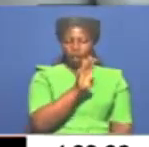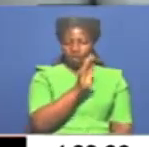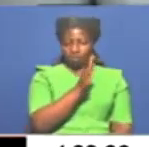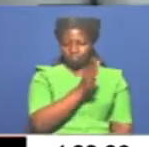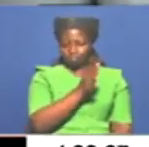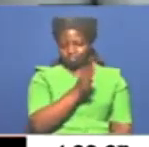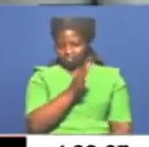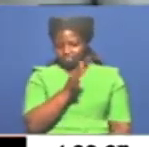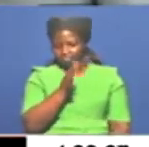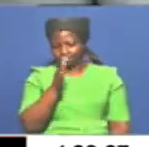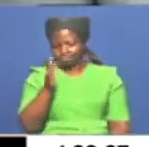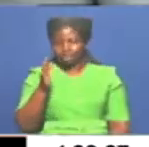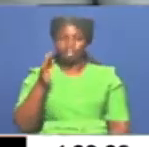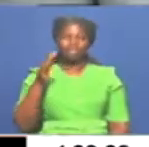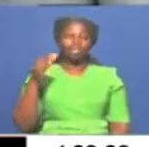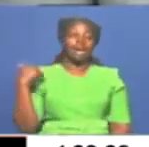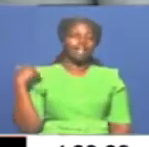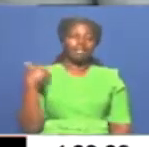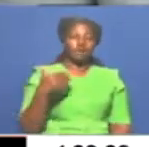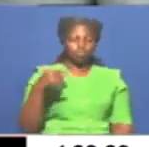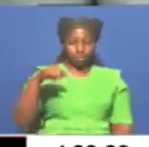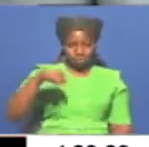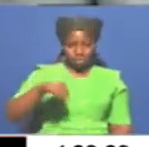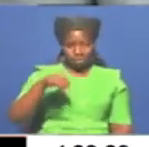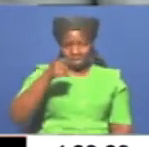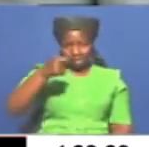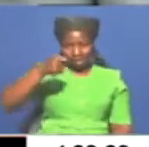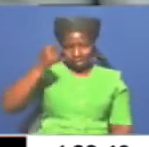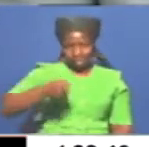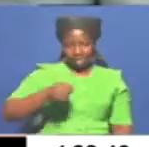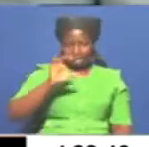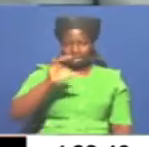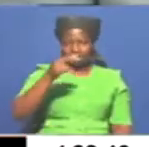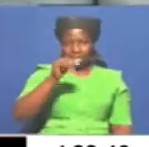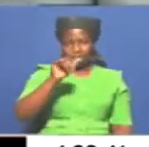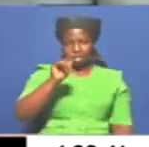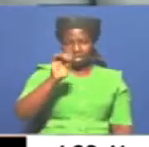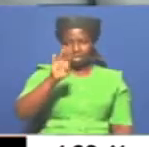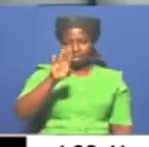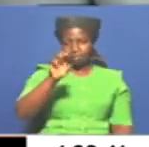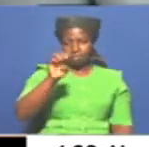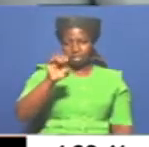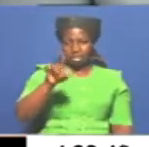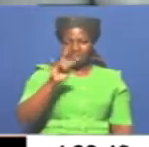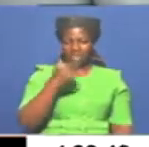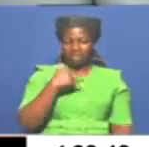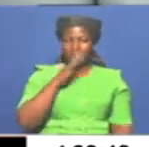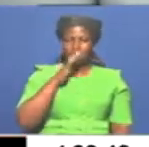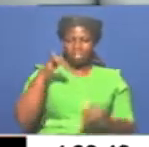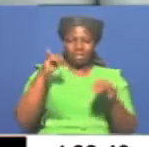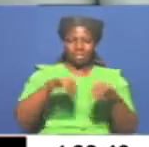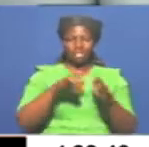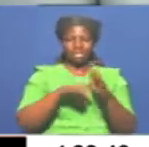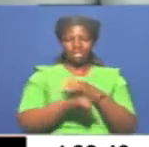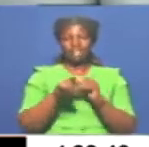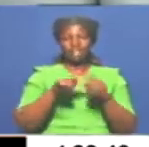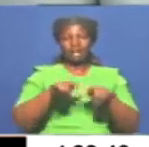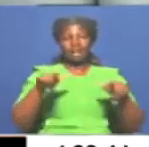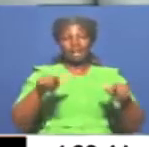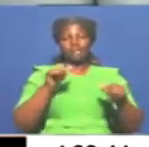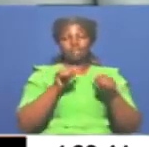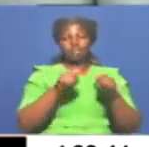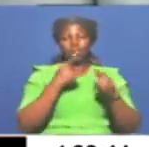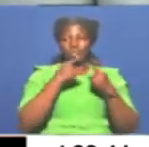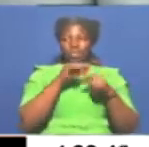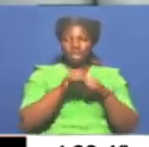2004, Justice Shitembwe has been in occupation of this property. Now we are talking about over 18